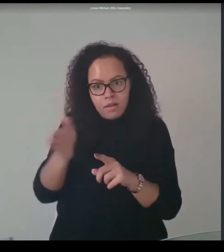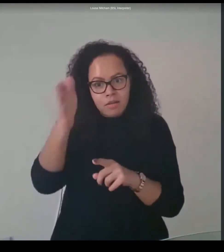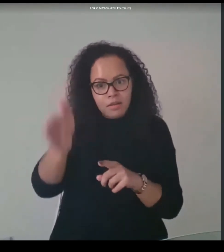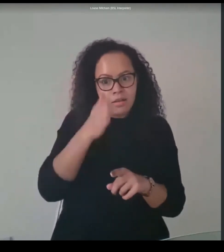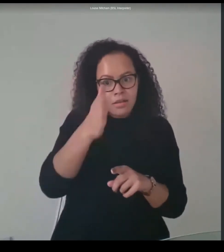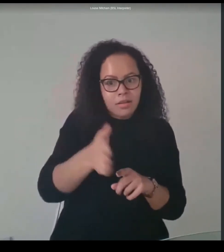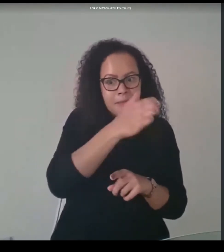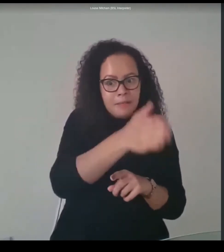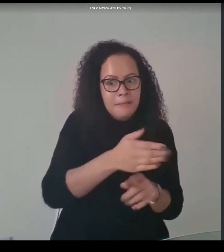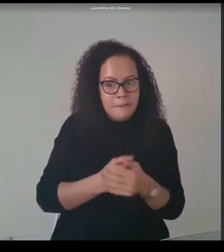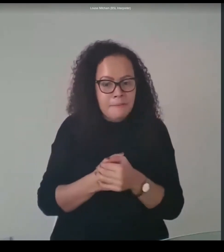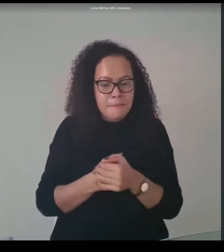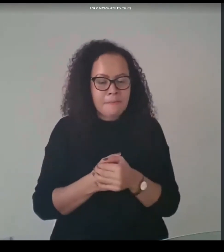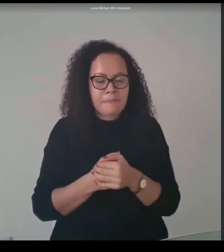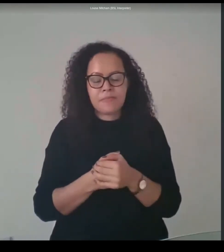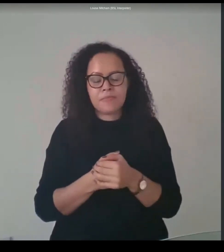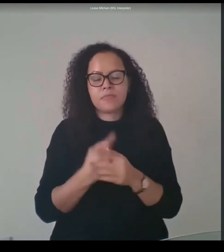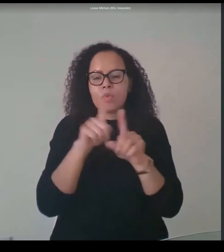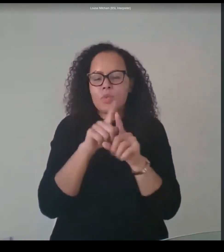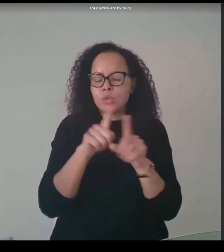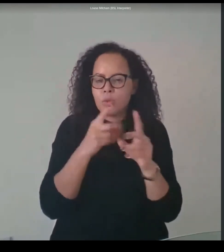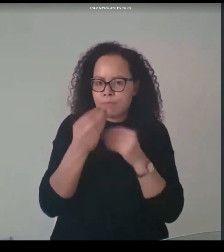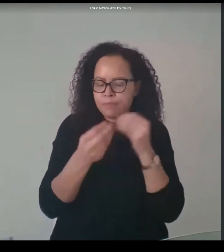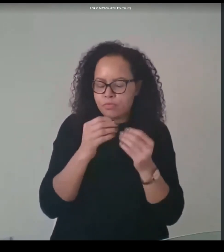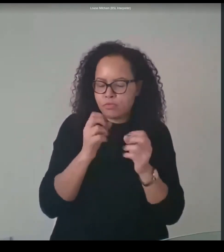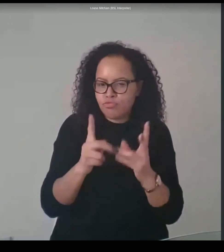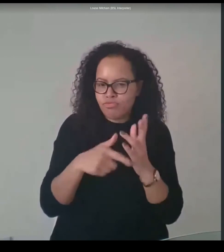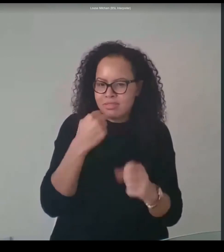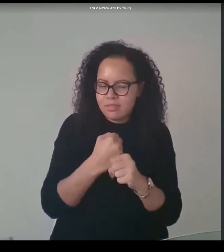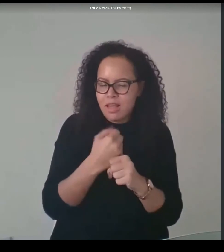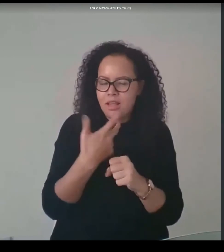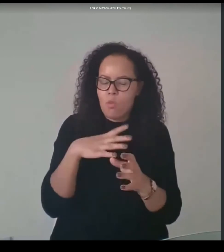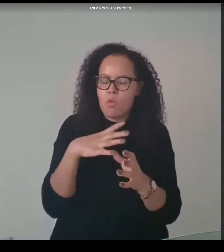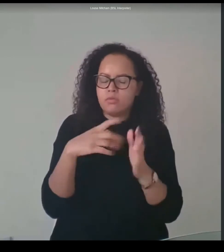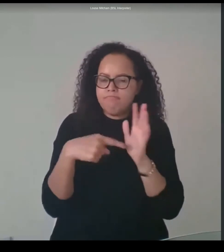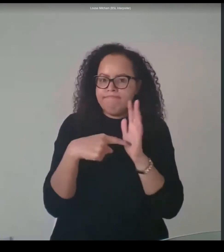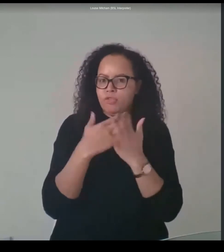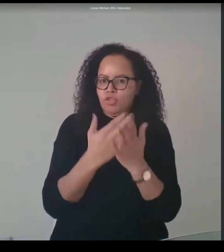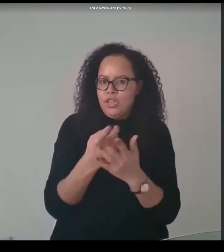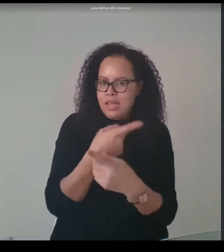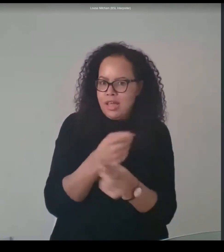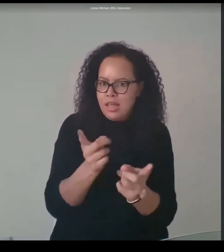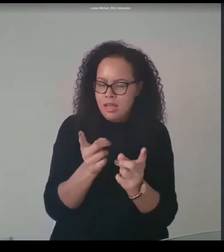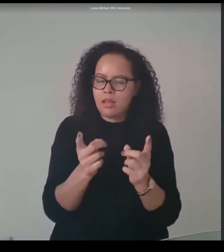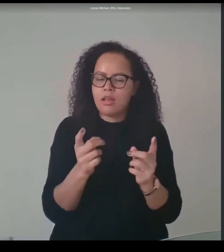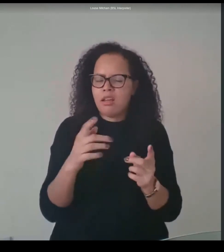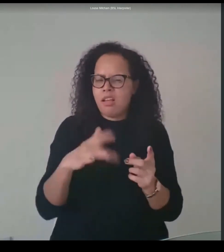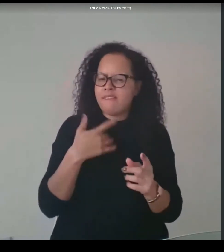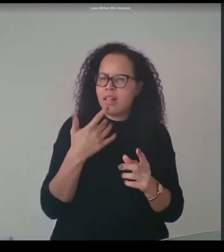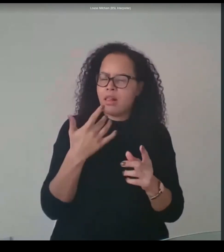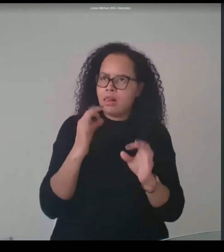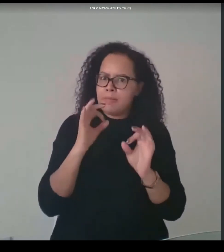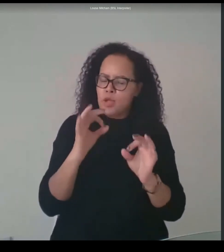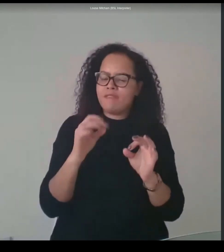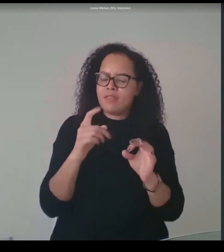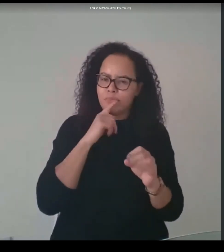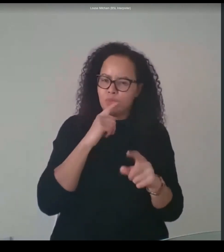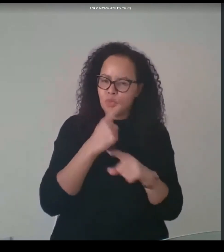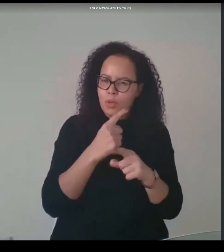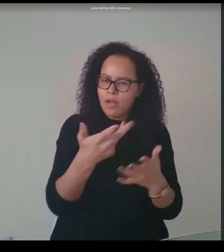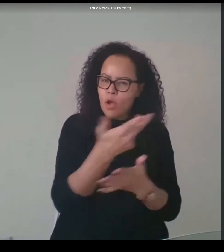what Street Tag is. So the three key stuff that I would love to share, because I think this fits in really nicely with some of the conversation